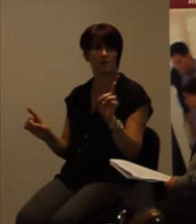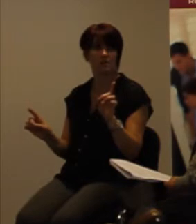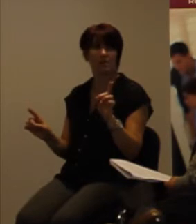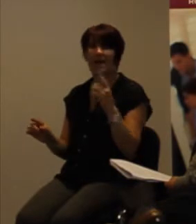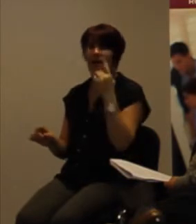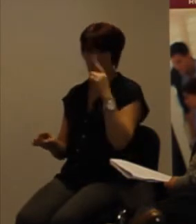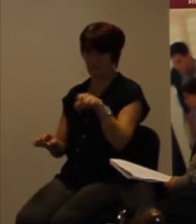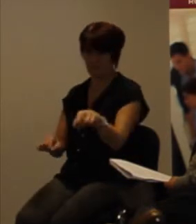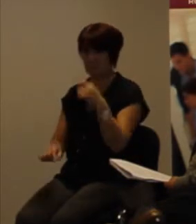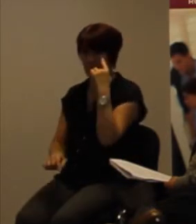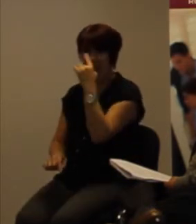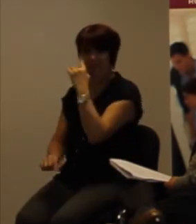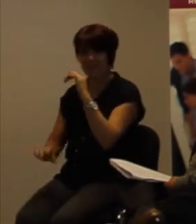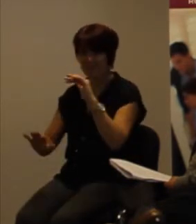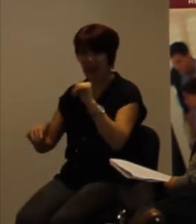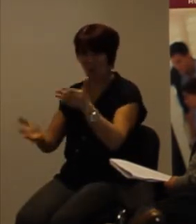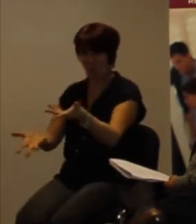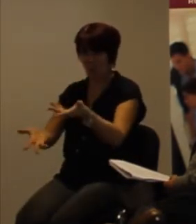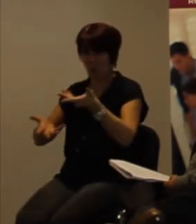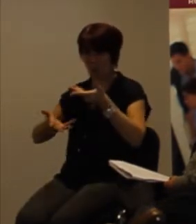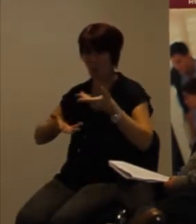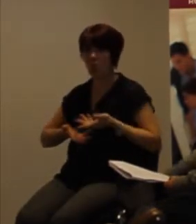the evidence from the learner. So if you were